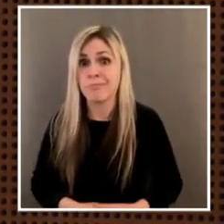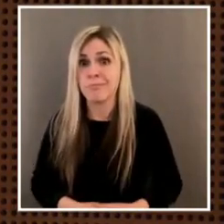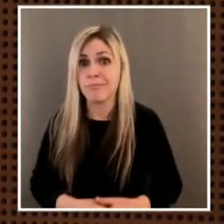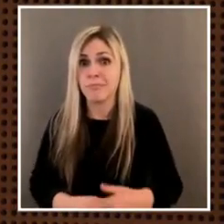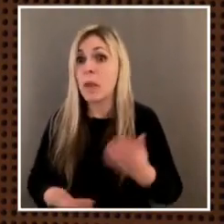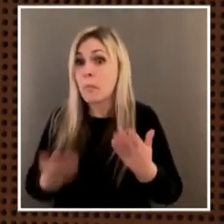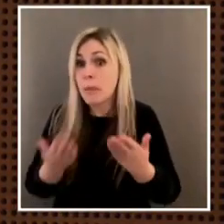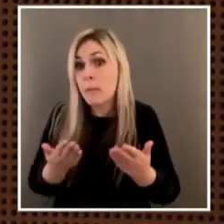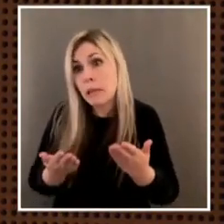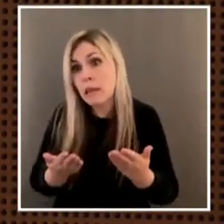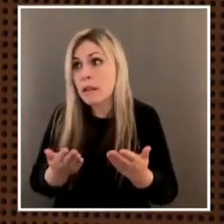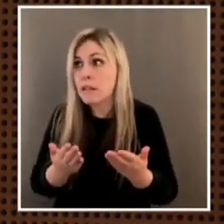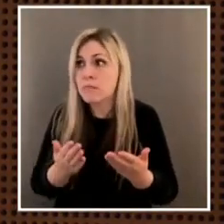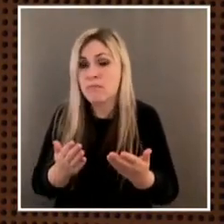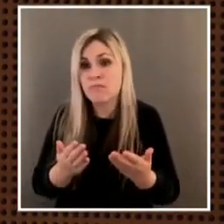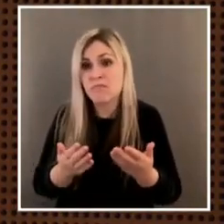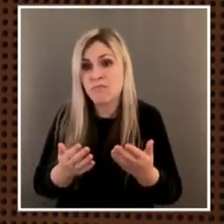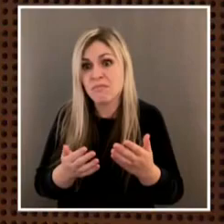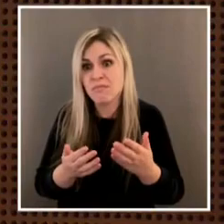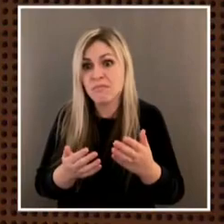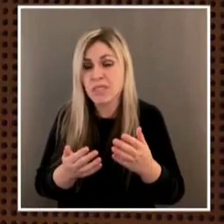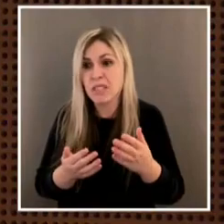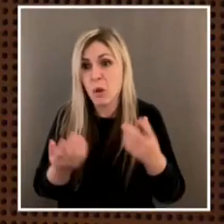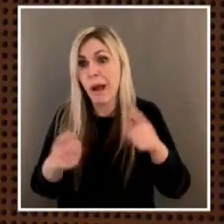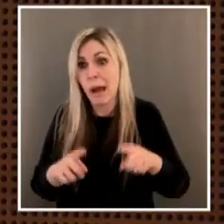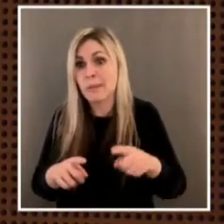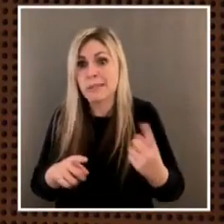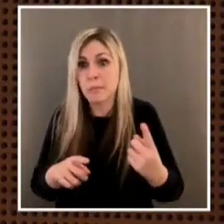be consequences, but as I said, you won't die.